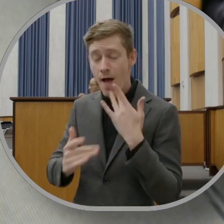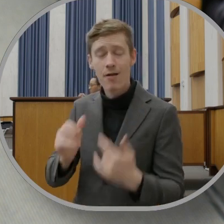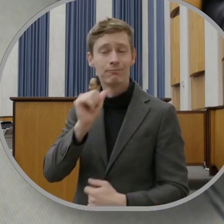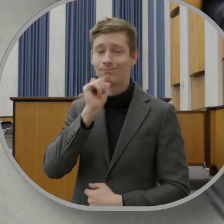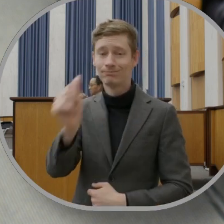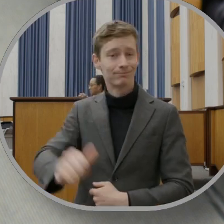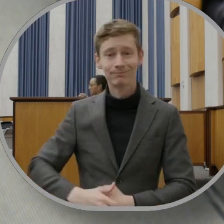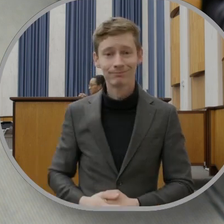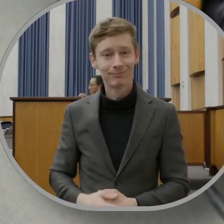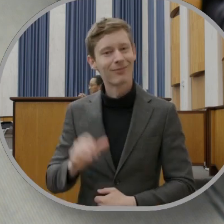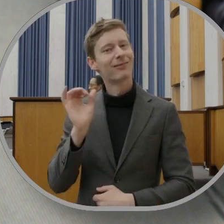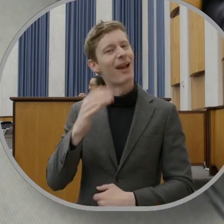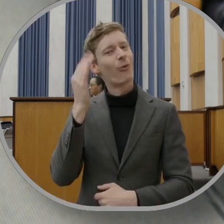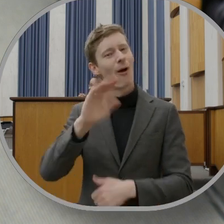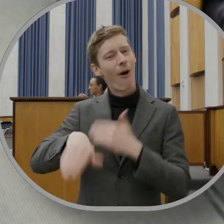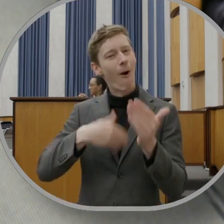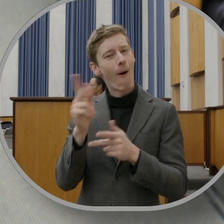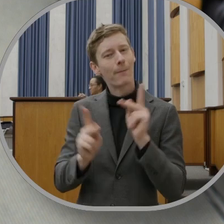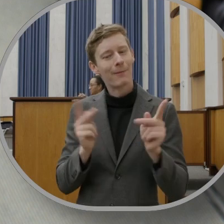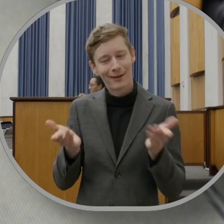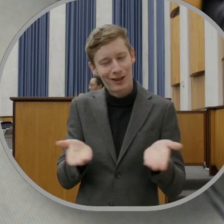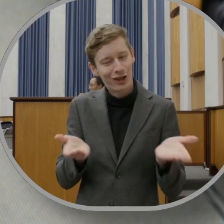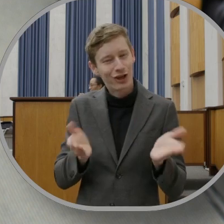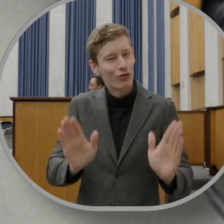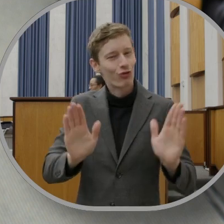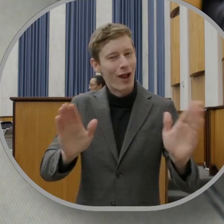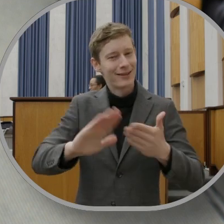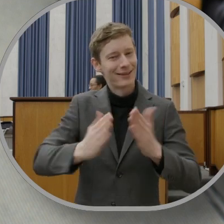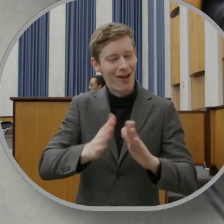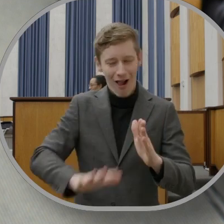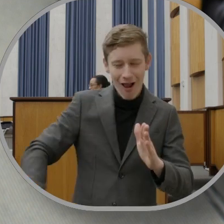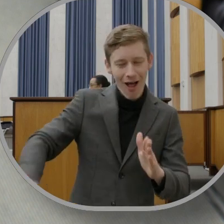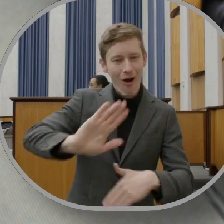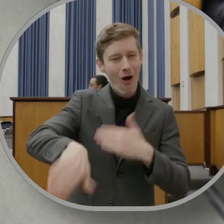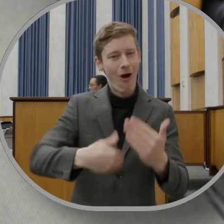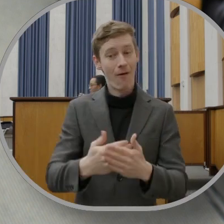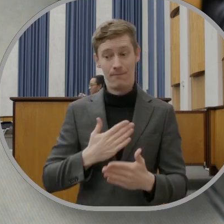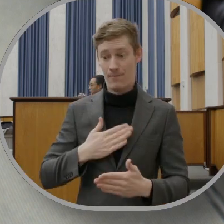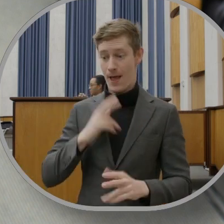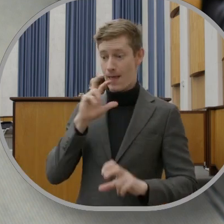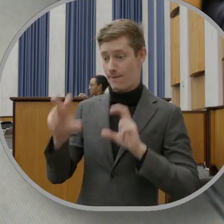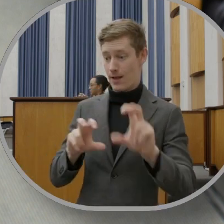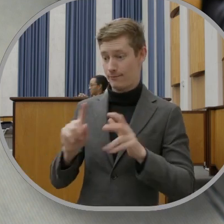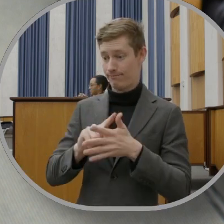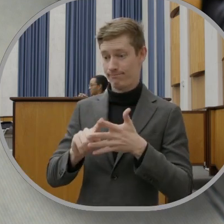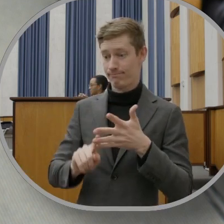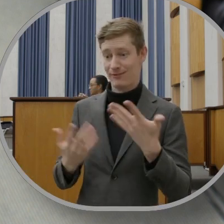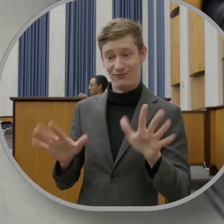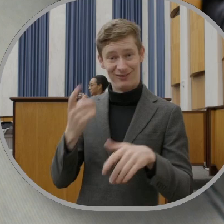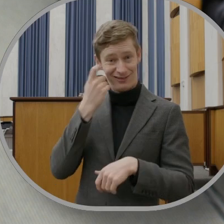in every corner of this great city. The investments outlined today are critical to achieving this